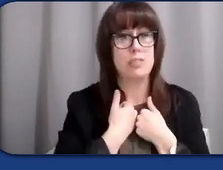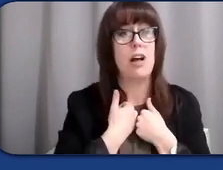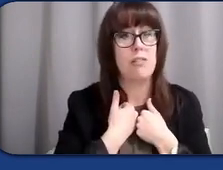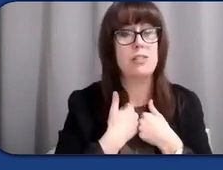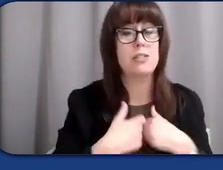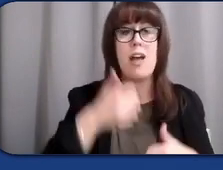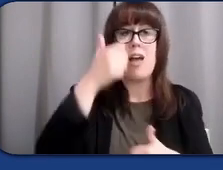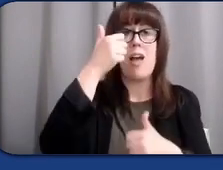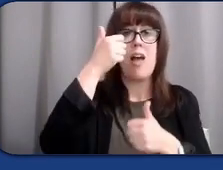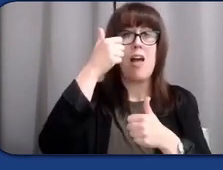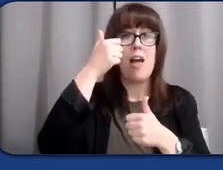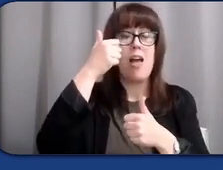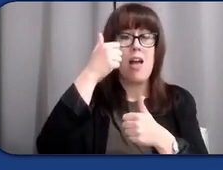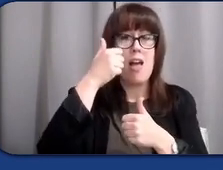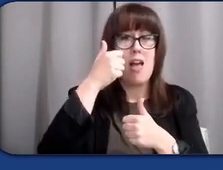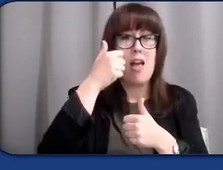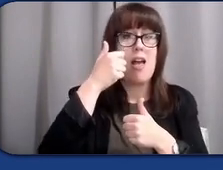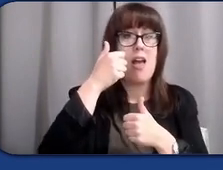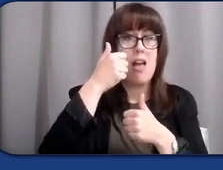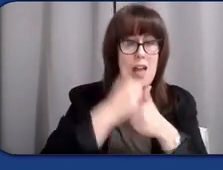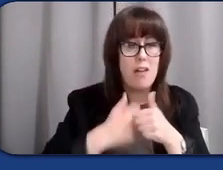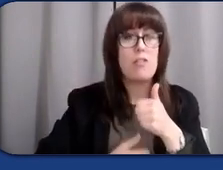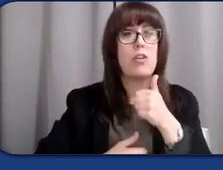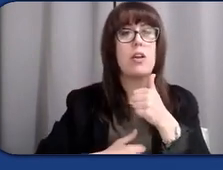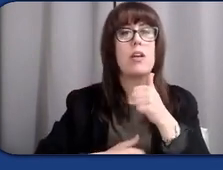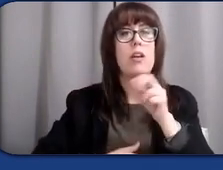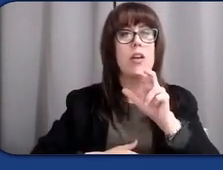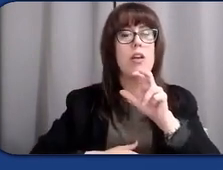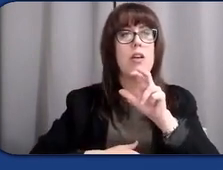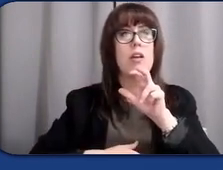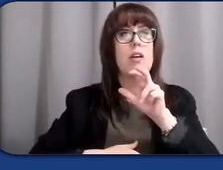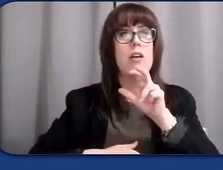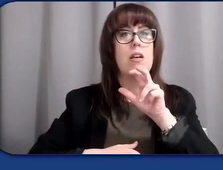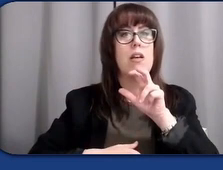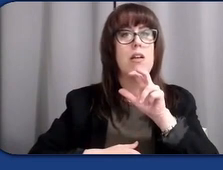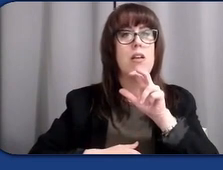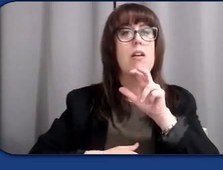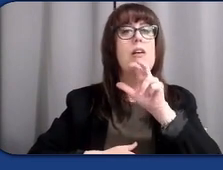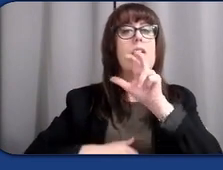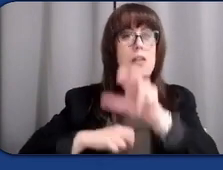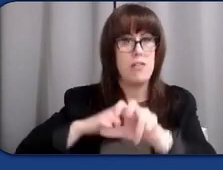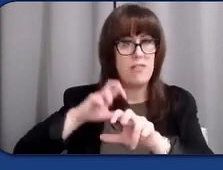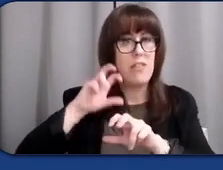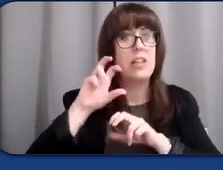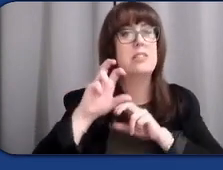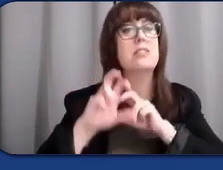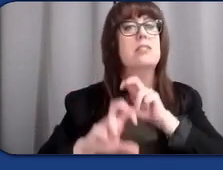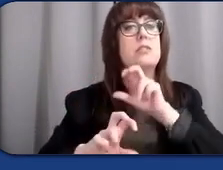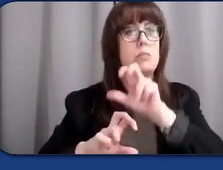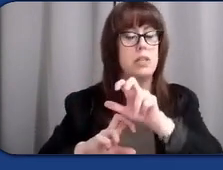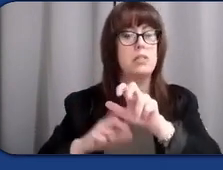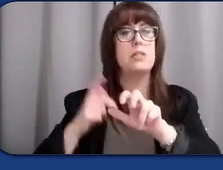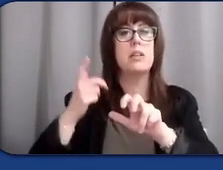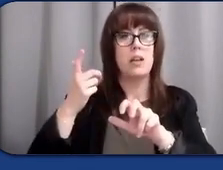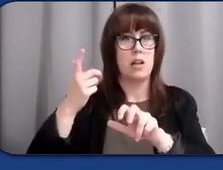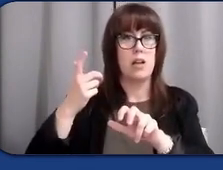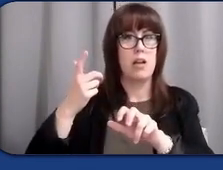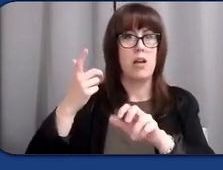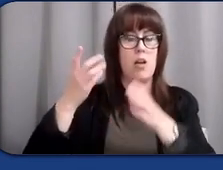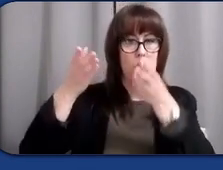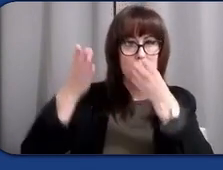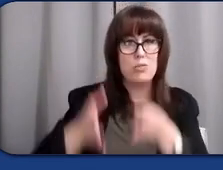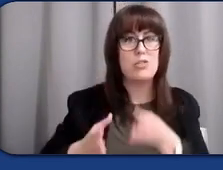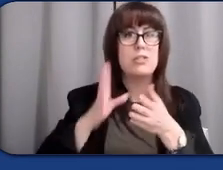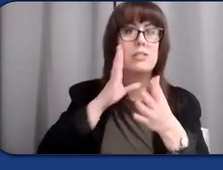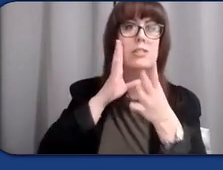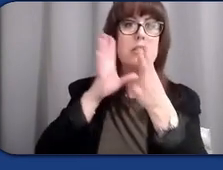Every groundbreaking invention comes when there is one person that has decided to leave beyond his or her